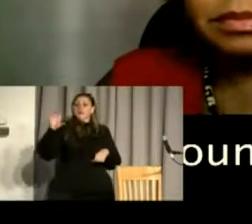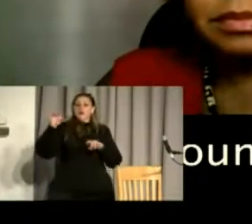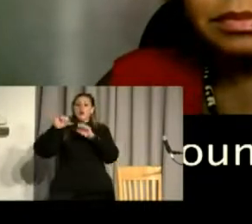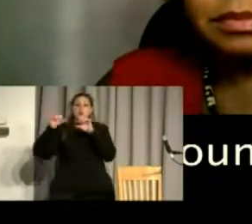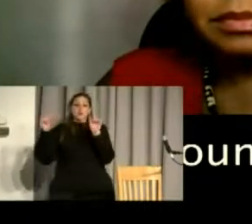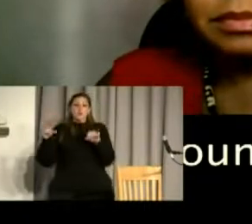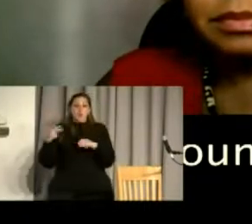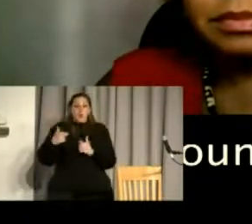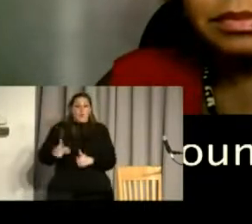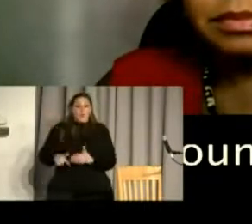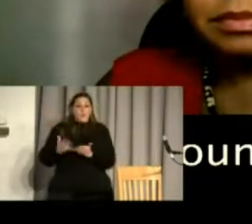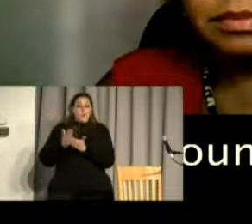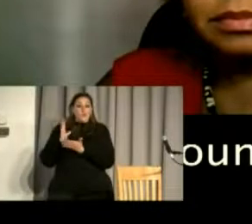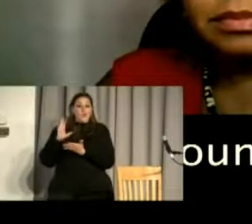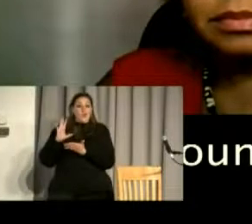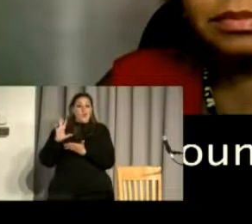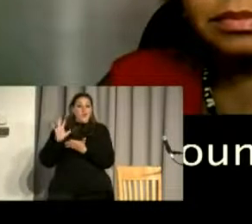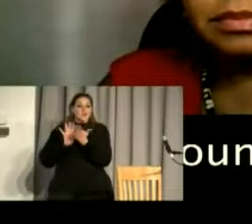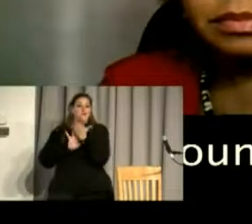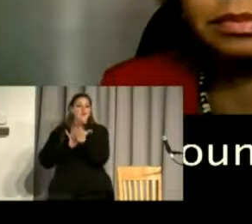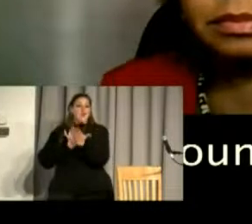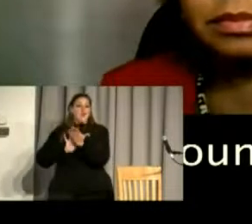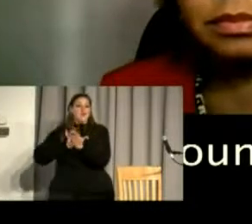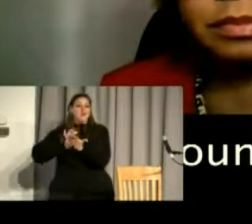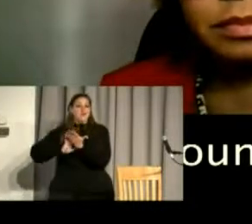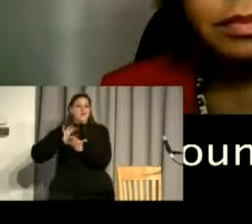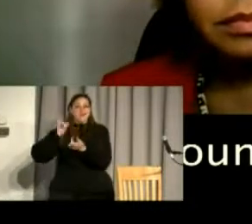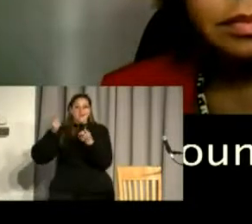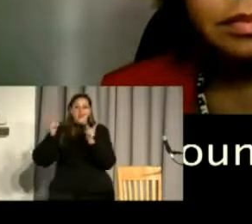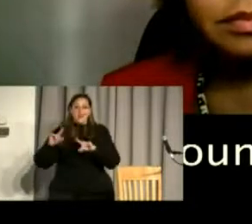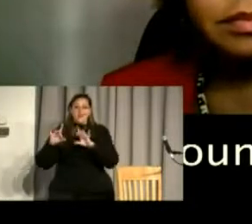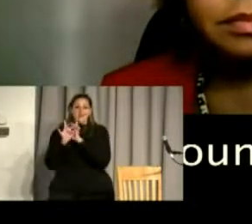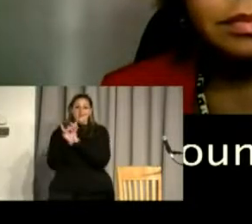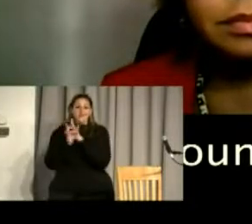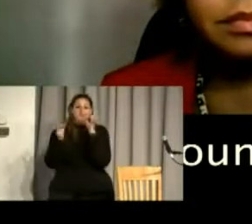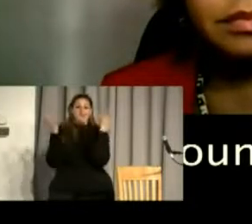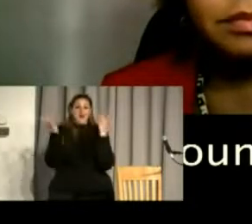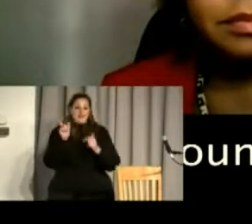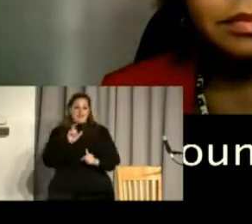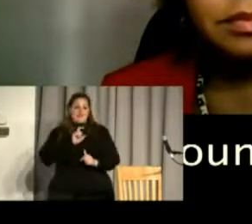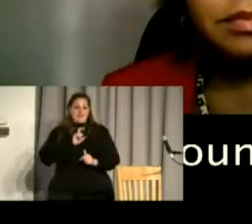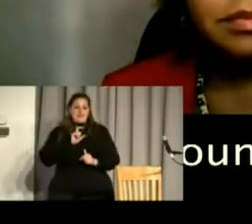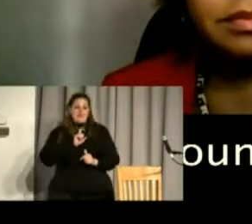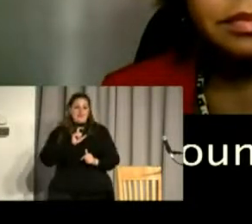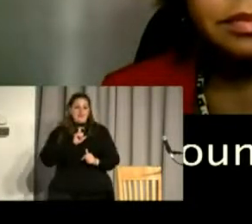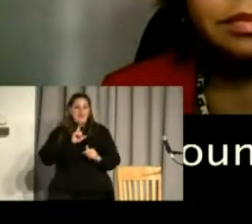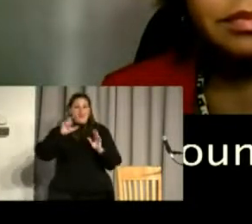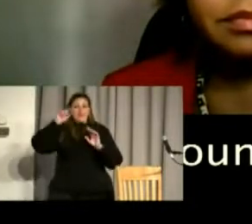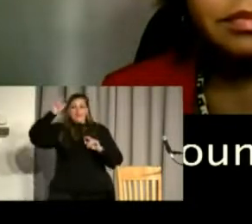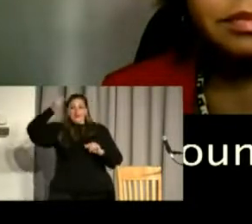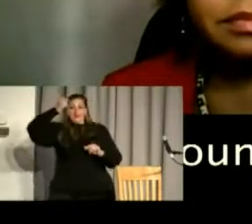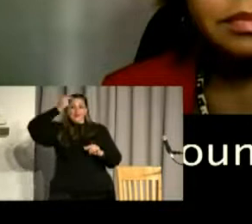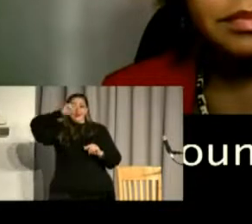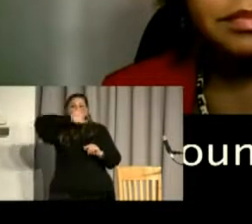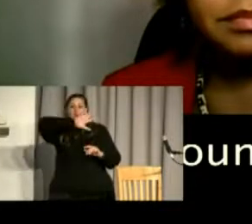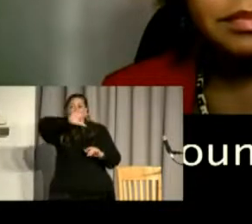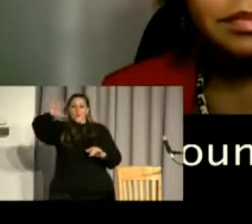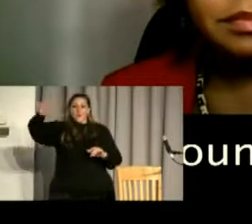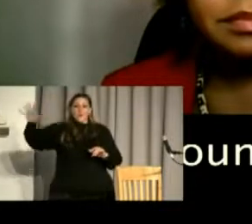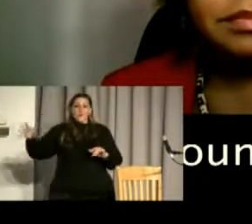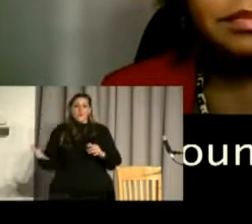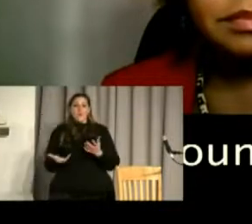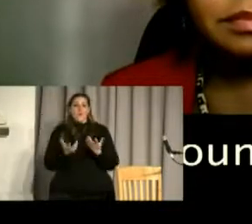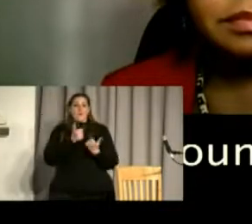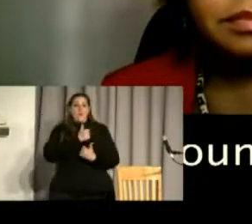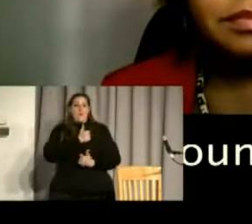rights violations and environmental violence perpetrated by states, police forces, militaries, and corporations around the world. So we work